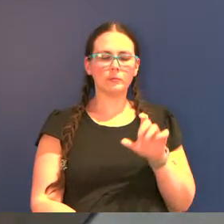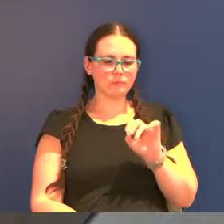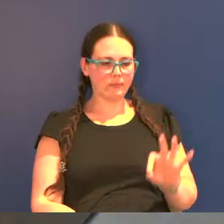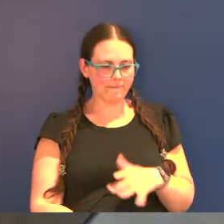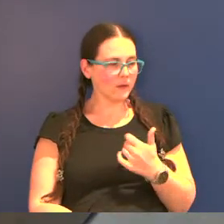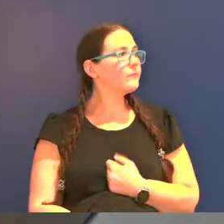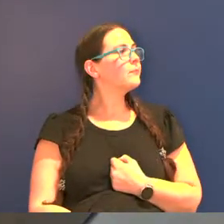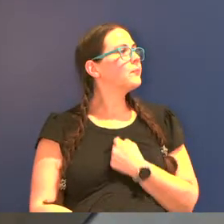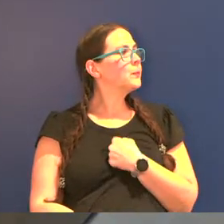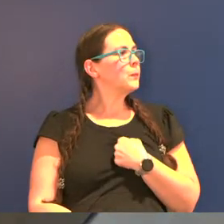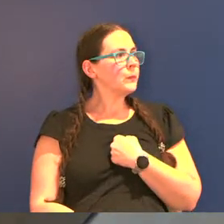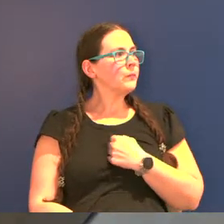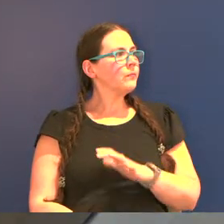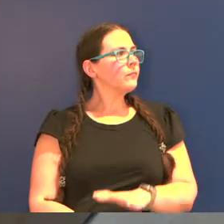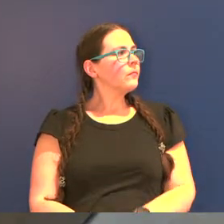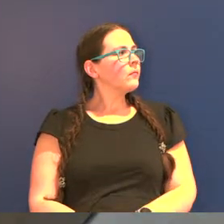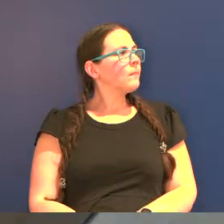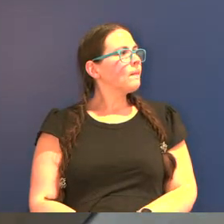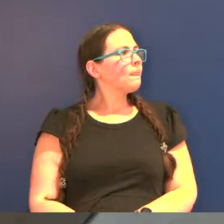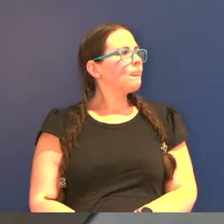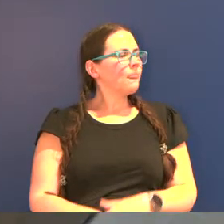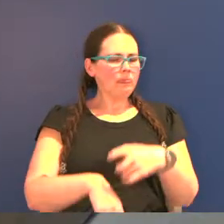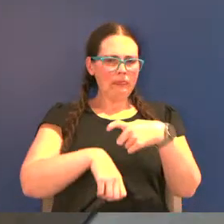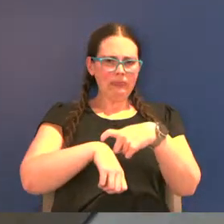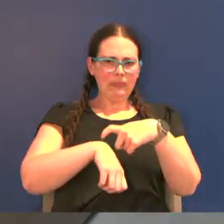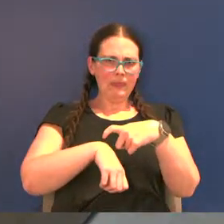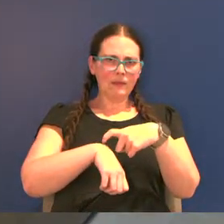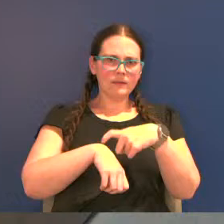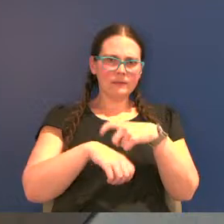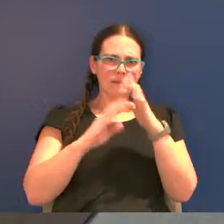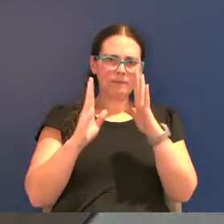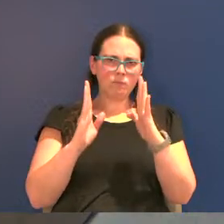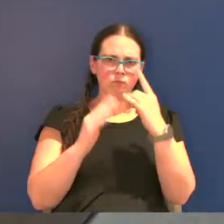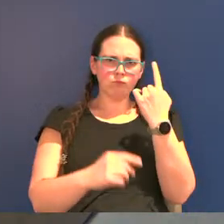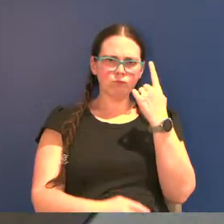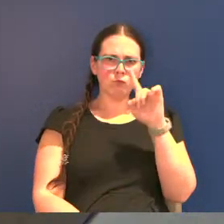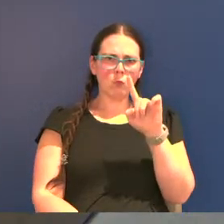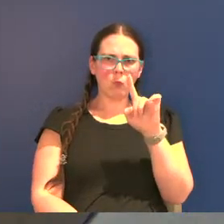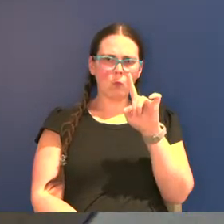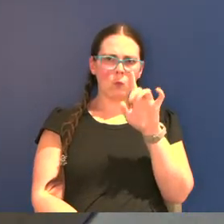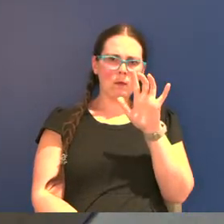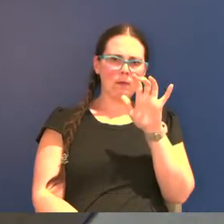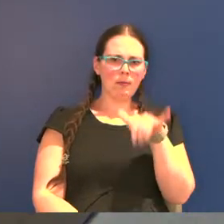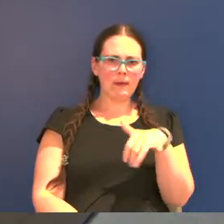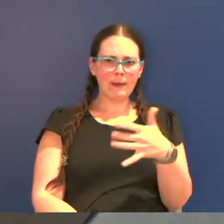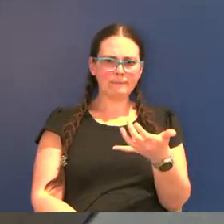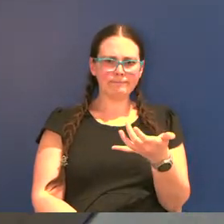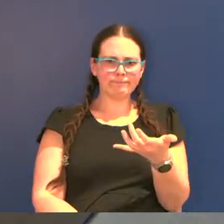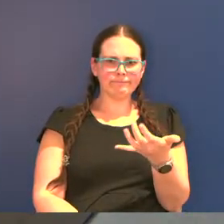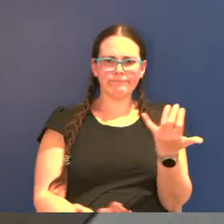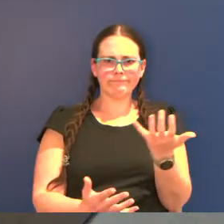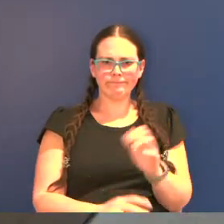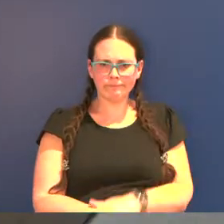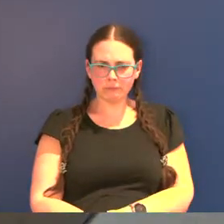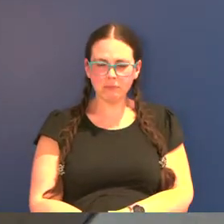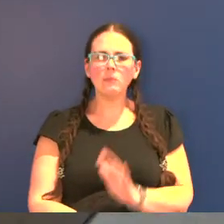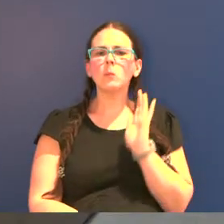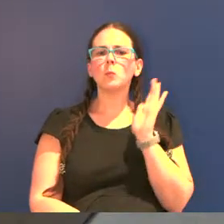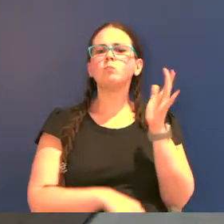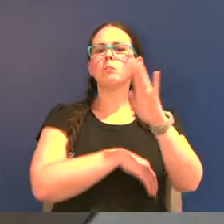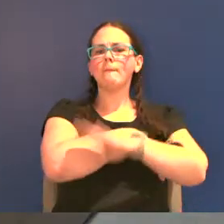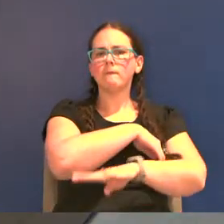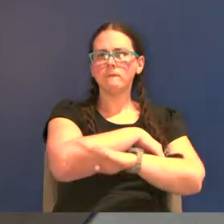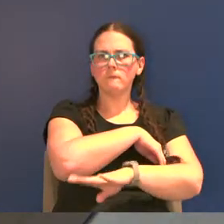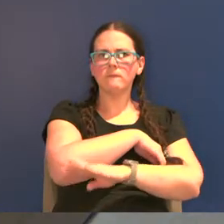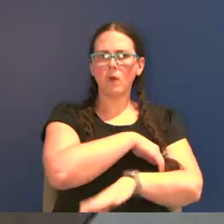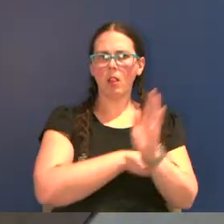I am sorry, but what would be the time frame on kind of that? It would be in the fall. In the